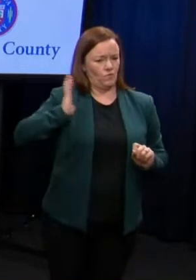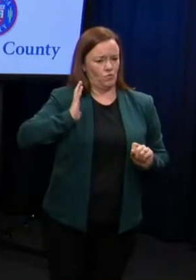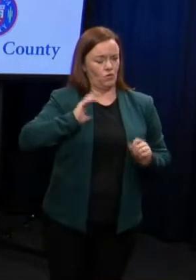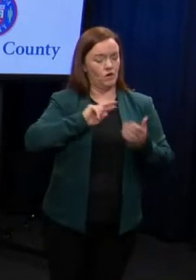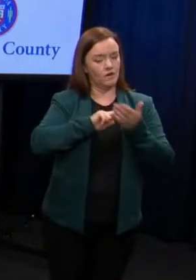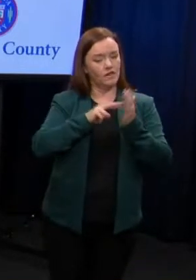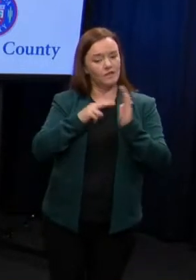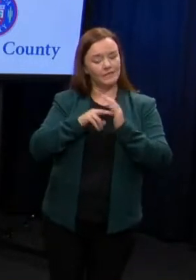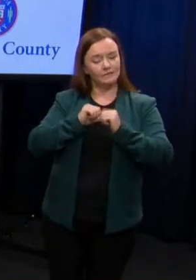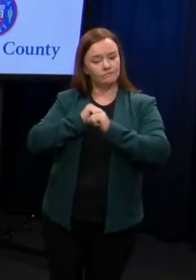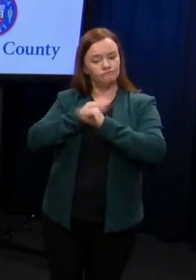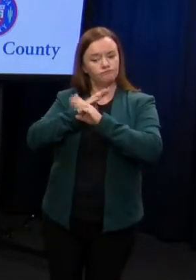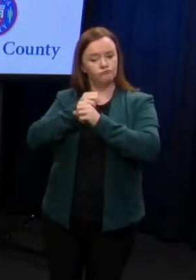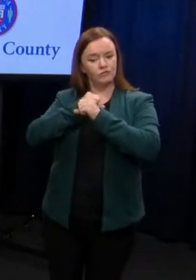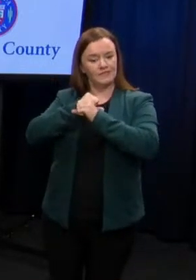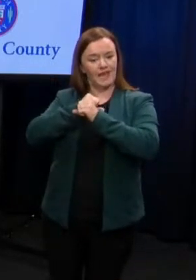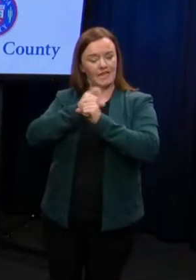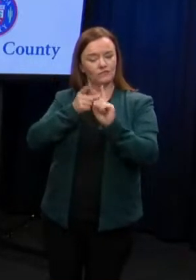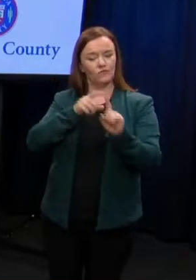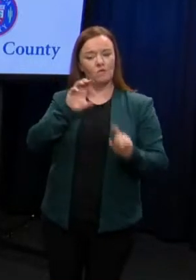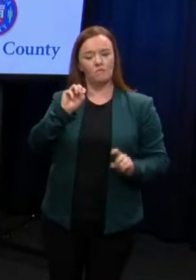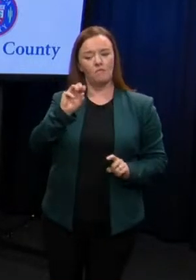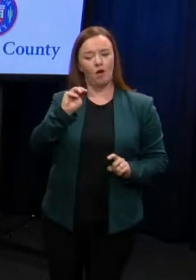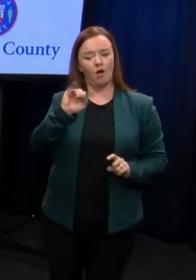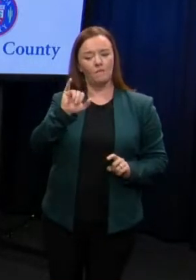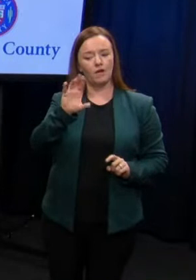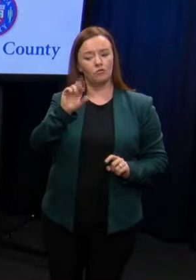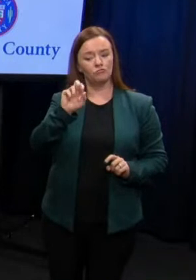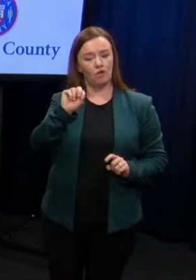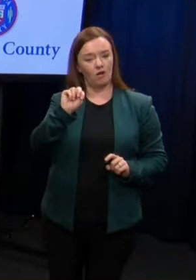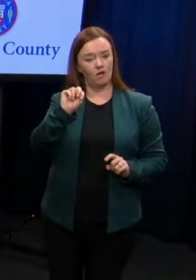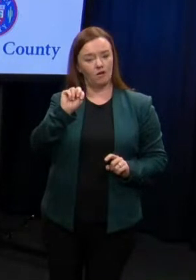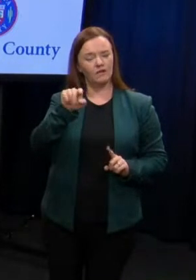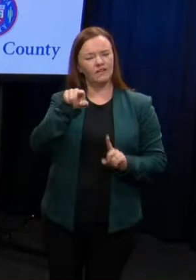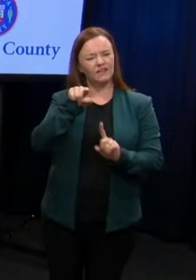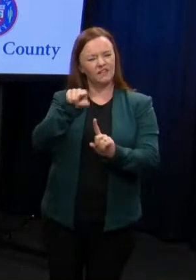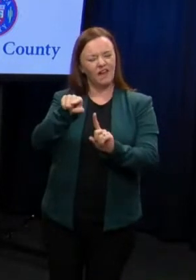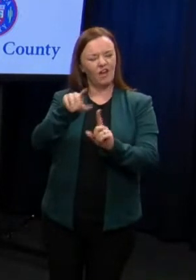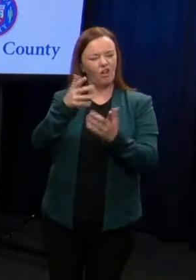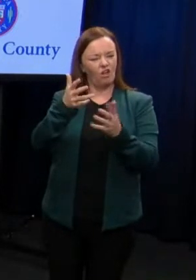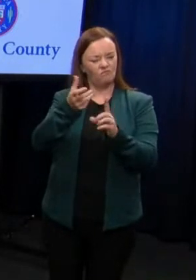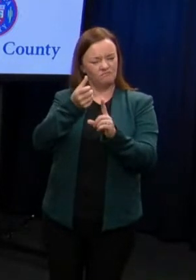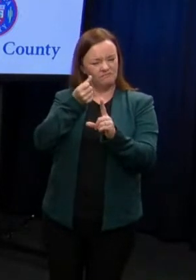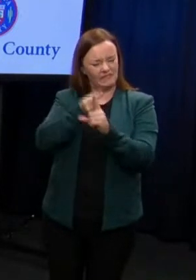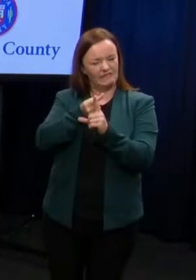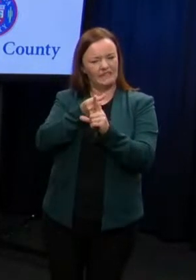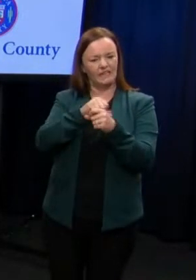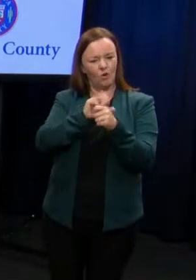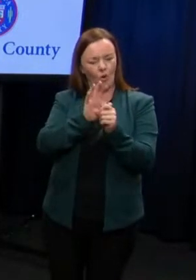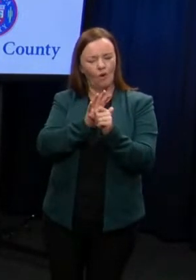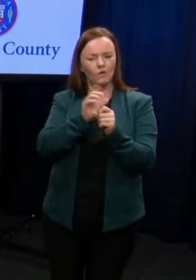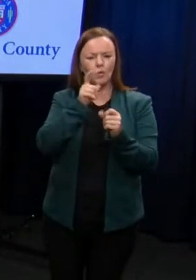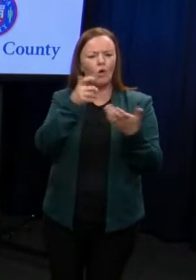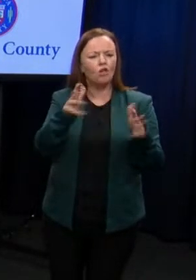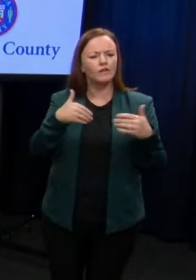against Omicron, and how hard is it hitting people who already had COVID with maybe like the Delta variant or a different